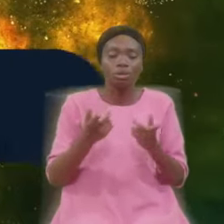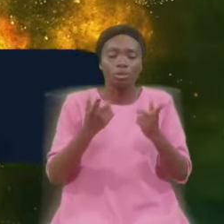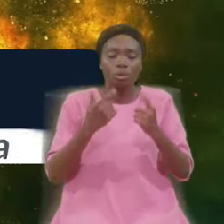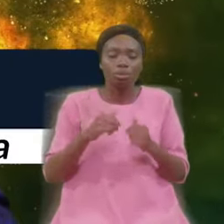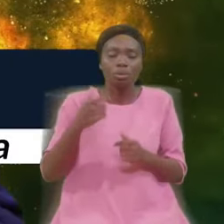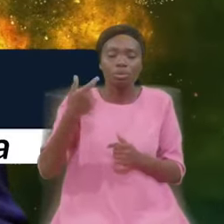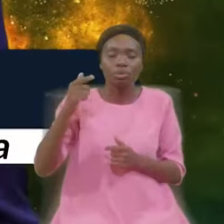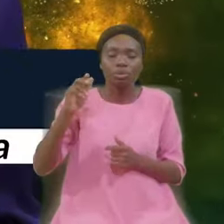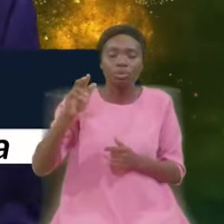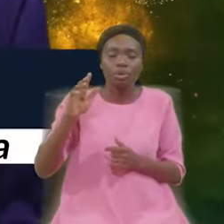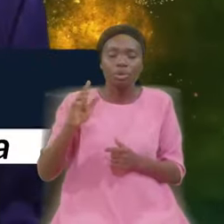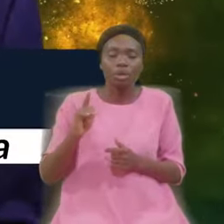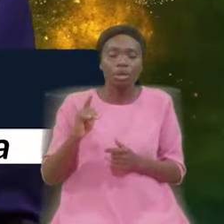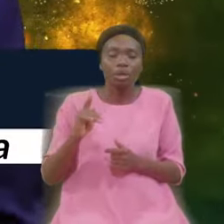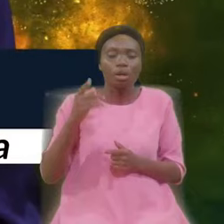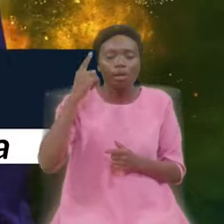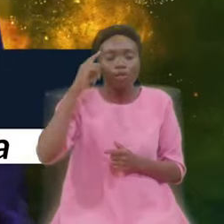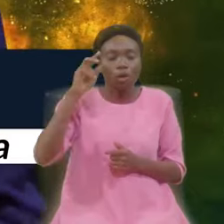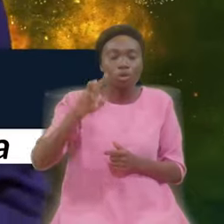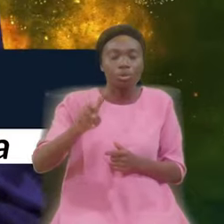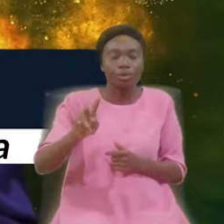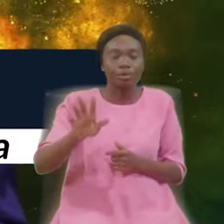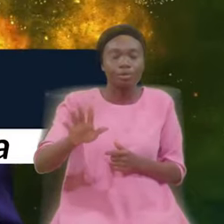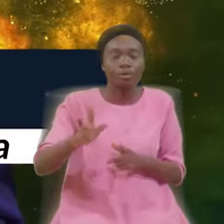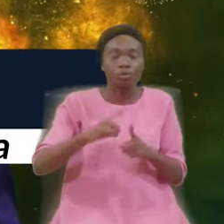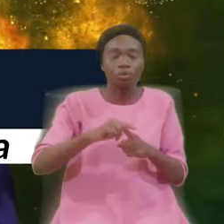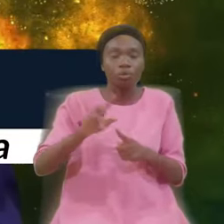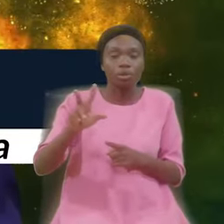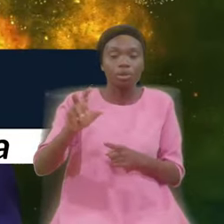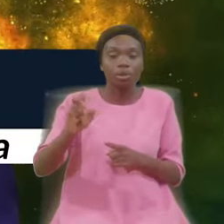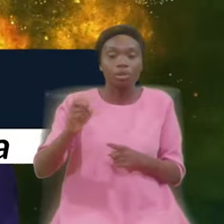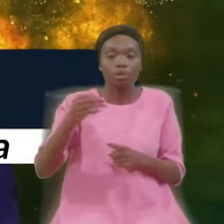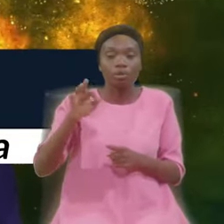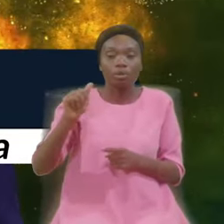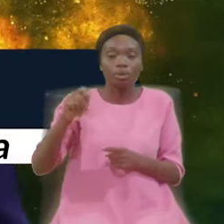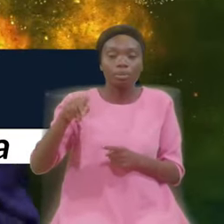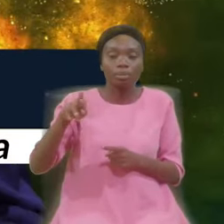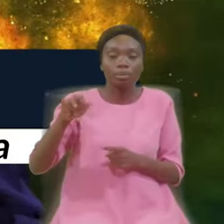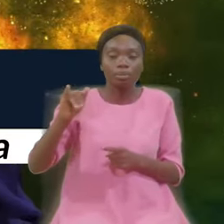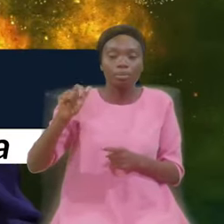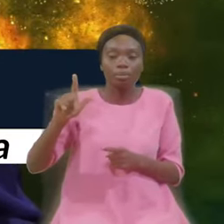GCK slated for 25th to 30th of April